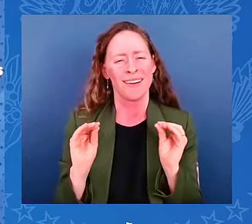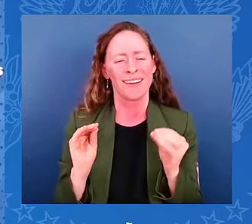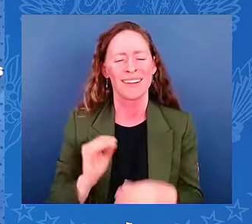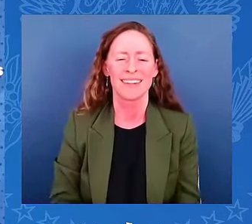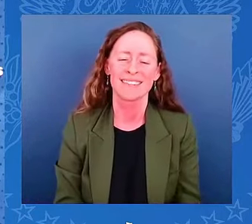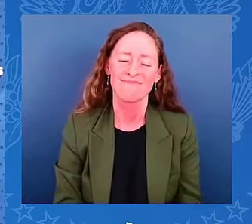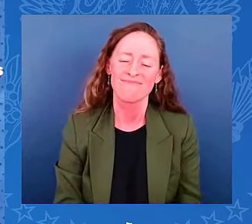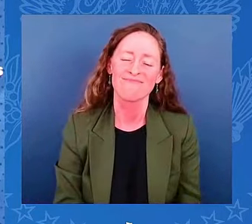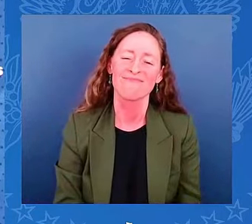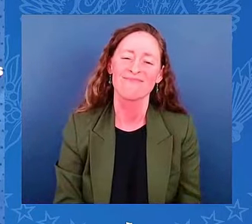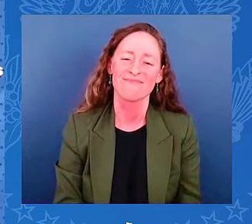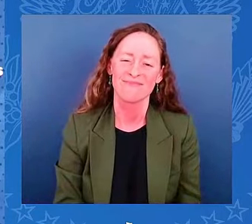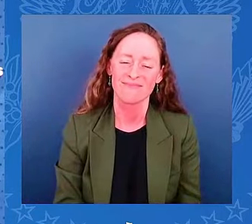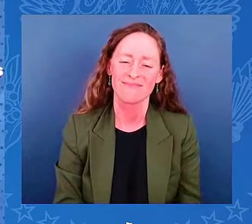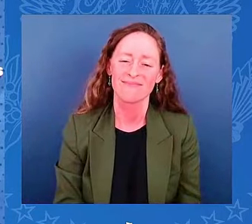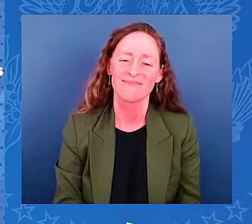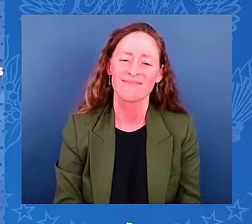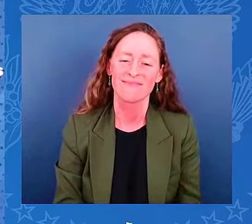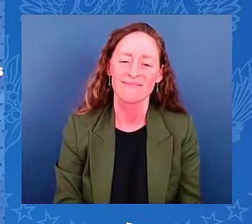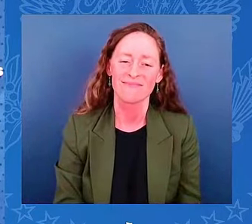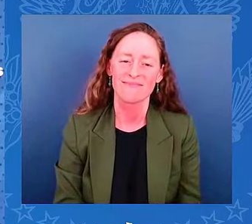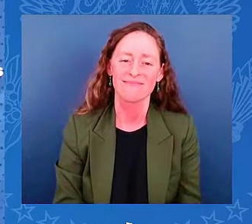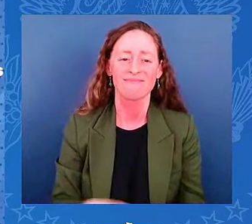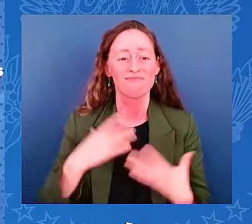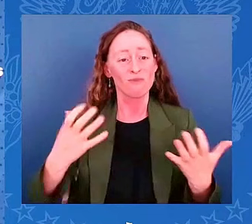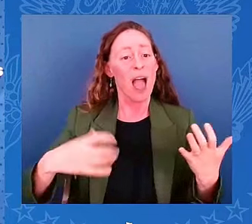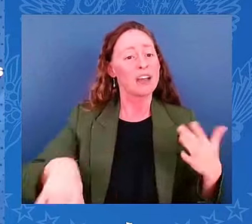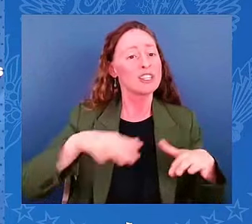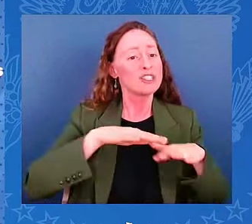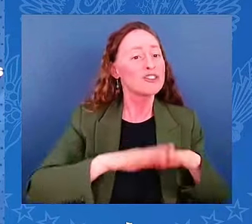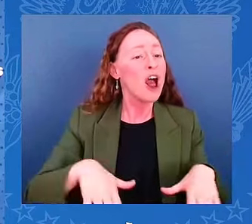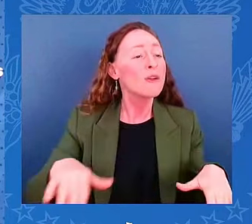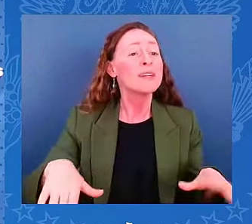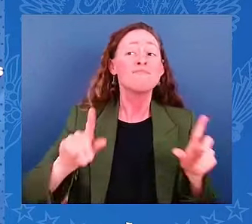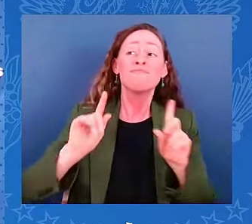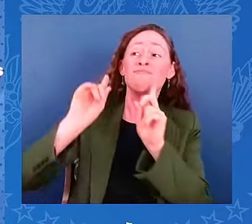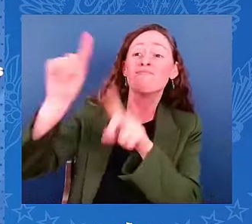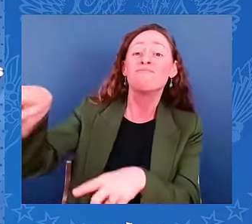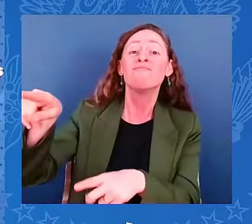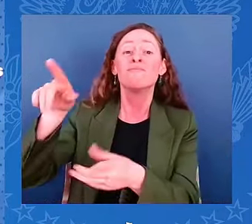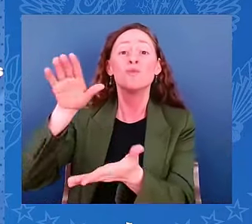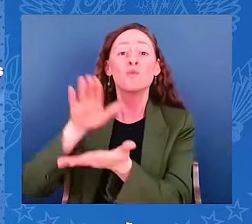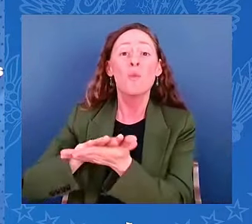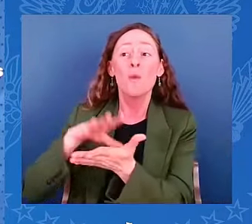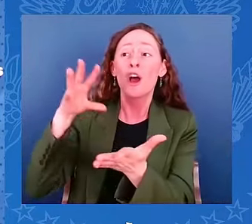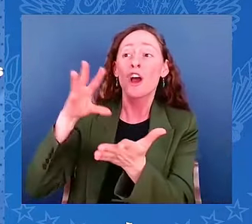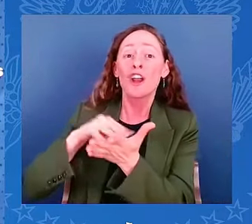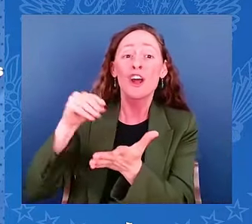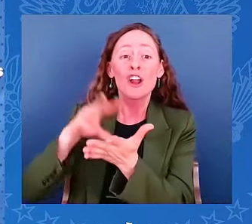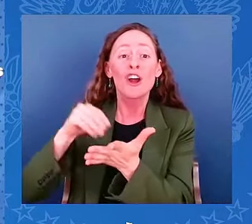We all want our kids to have the freedom to learn how to read and write in schools instead of learn how to duck and cover, for God's sake.